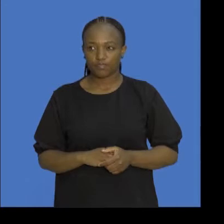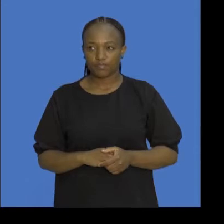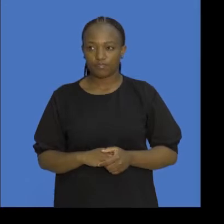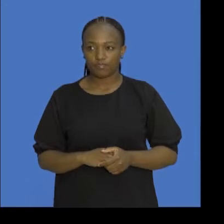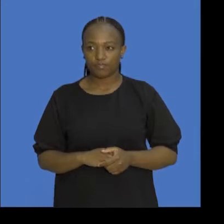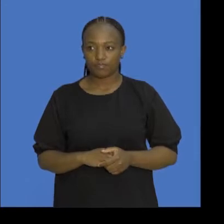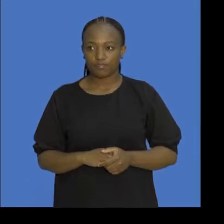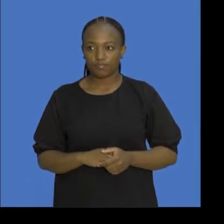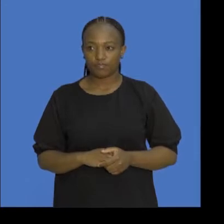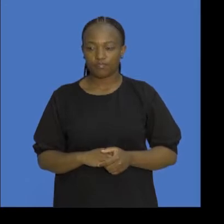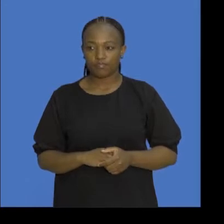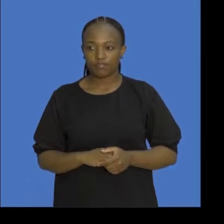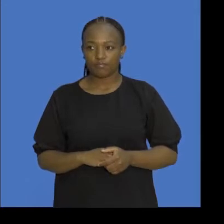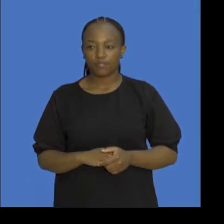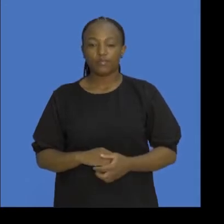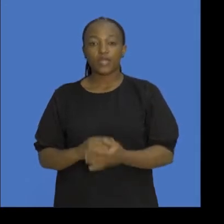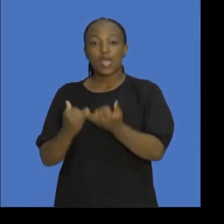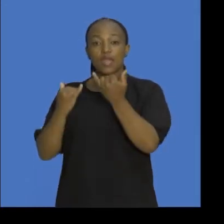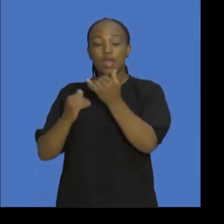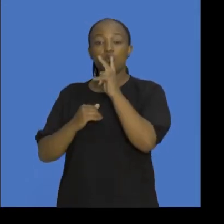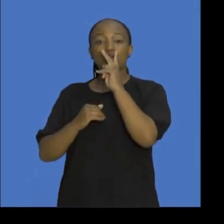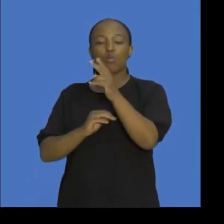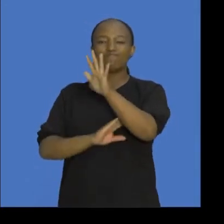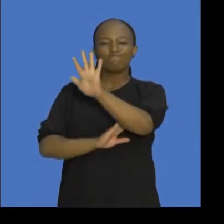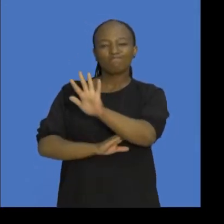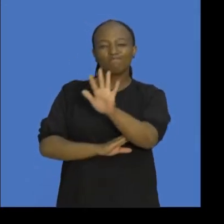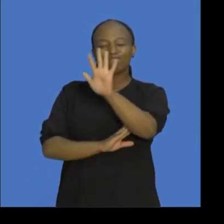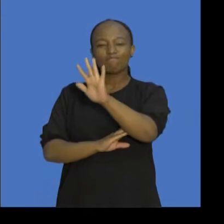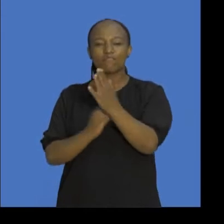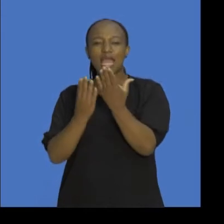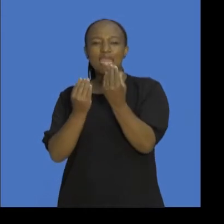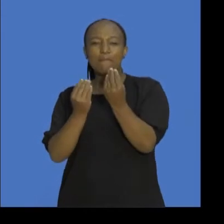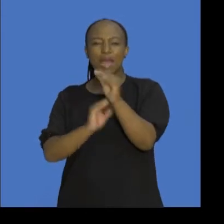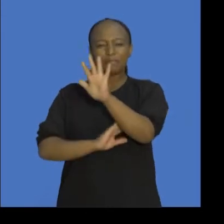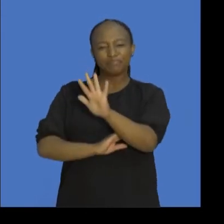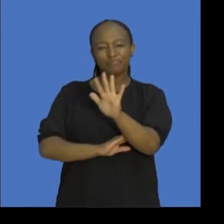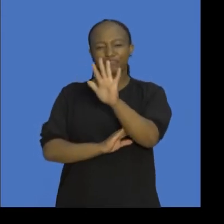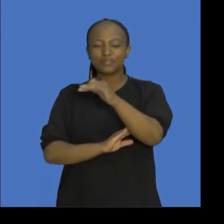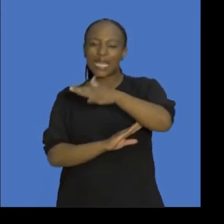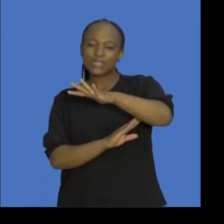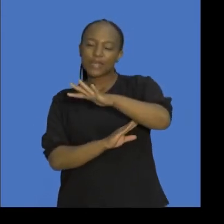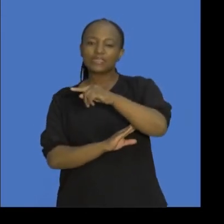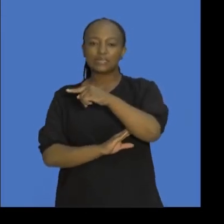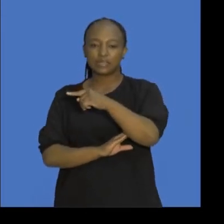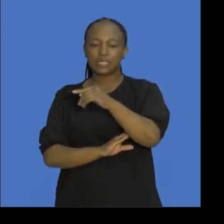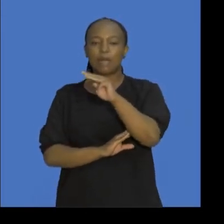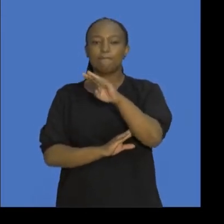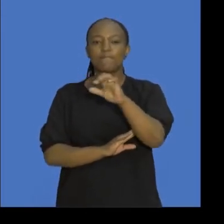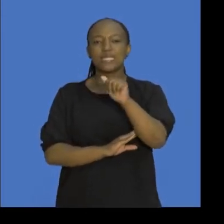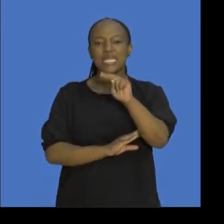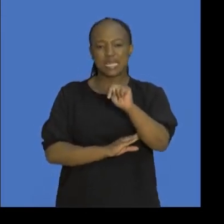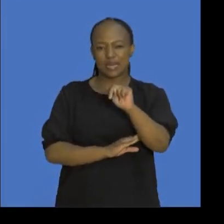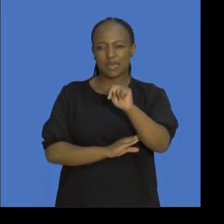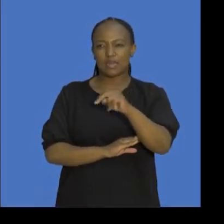what do you call estimated mean of the data. After that, we'll look at something called the